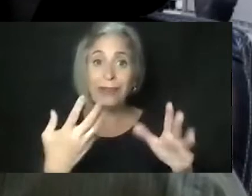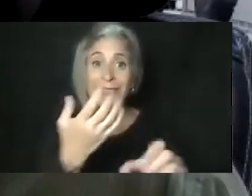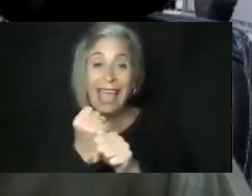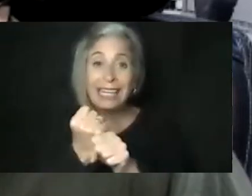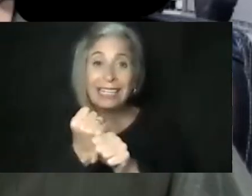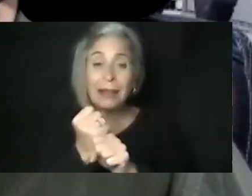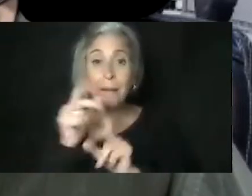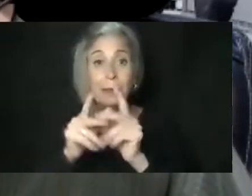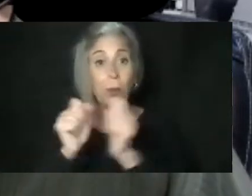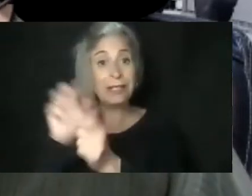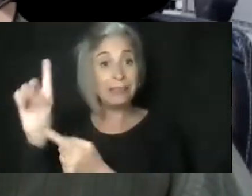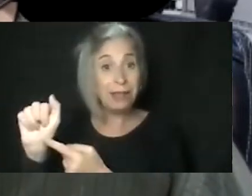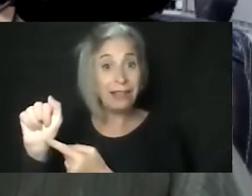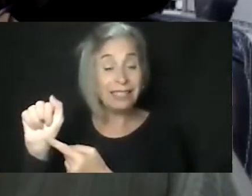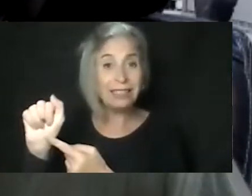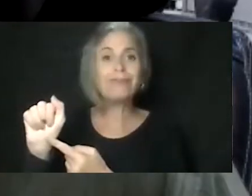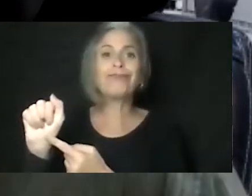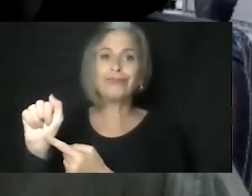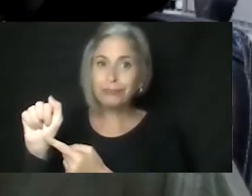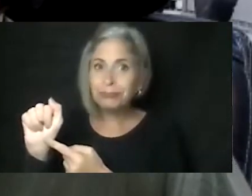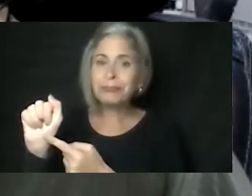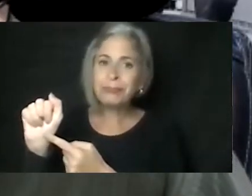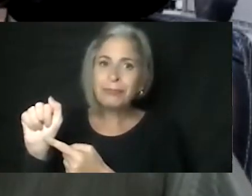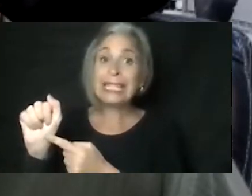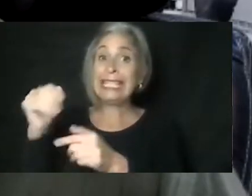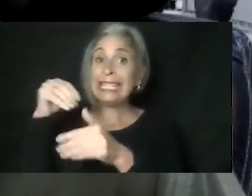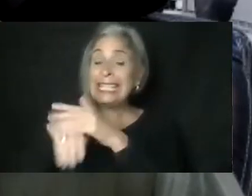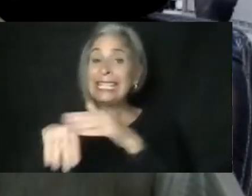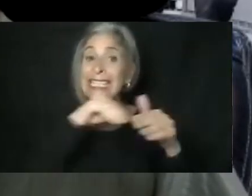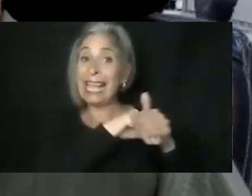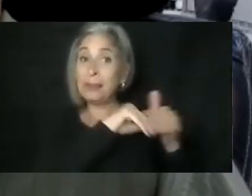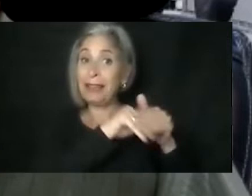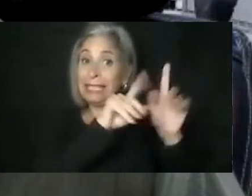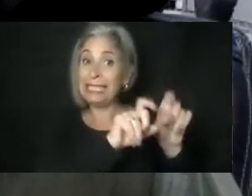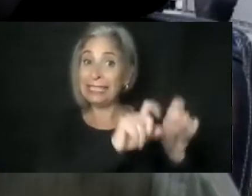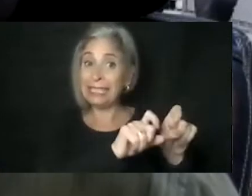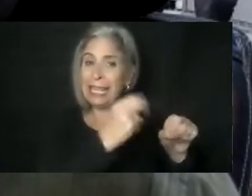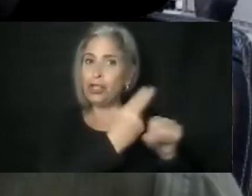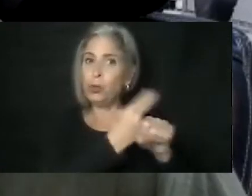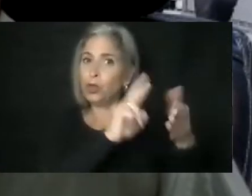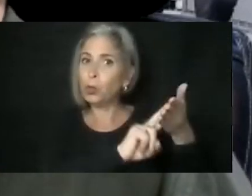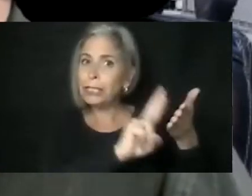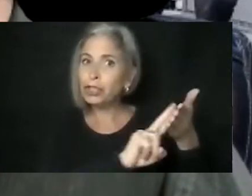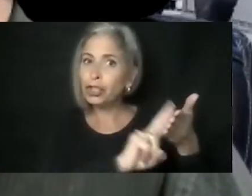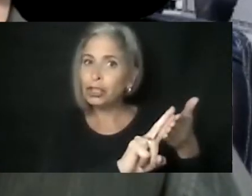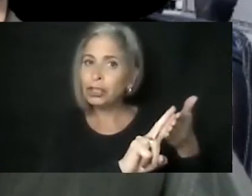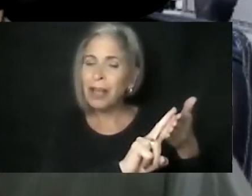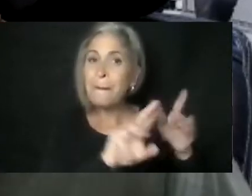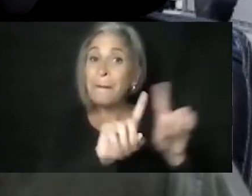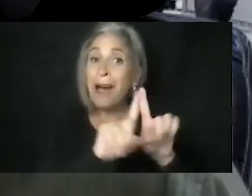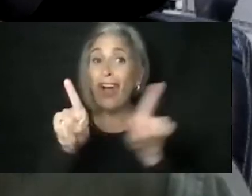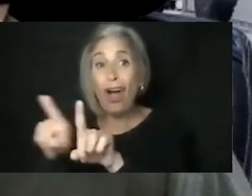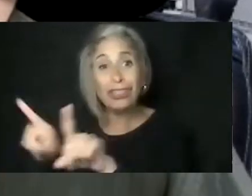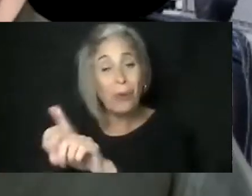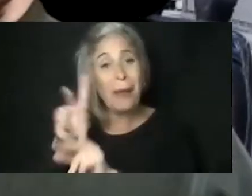with disabilities in not only the accessibility testing and the user research portions of things, but